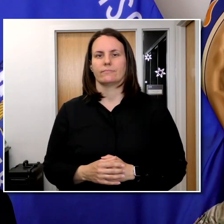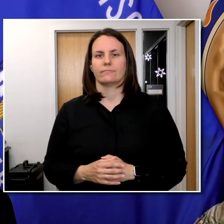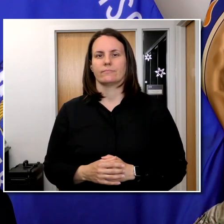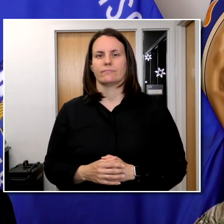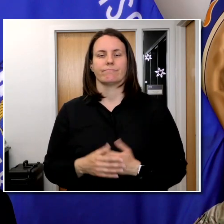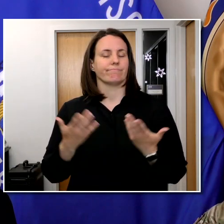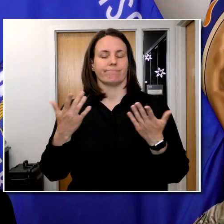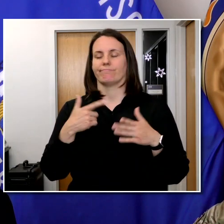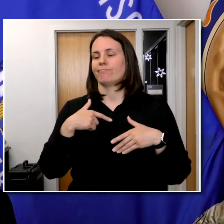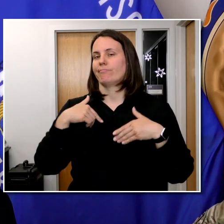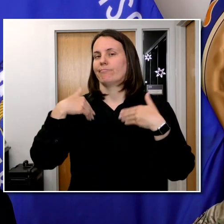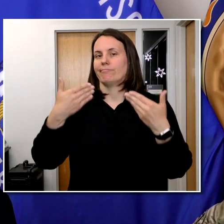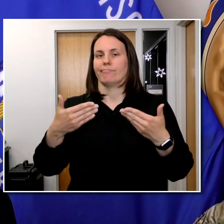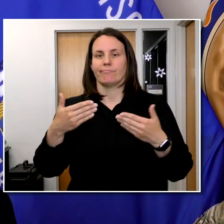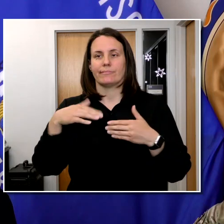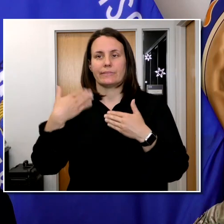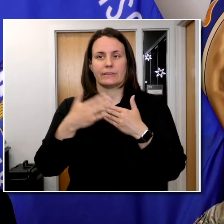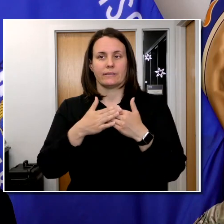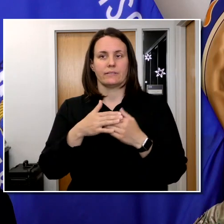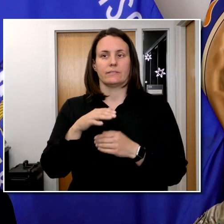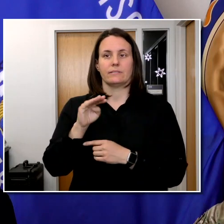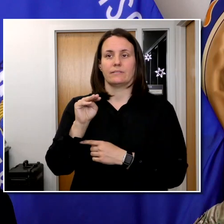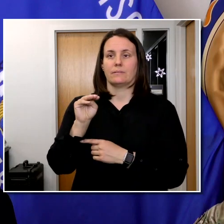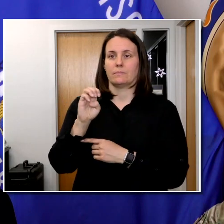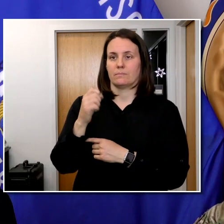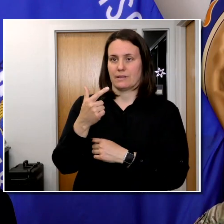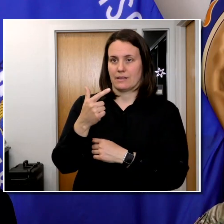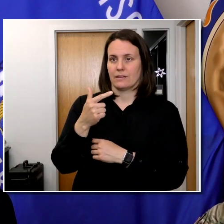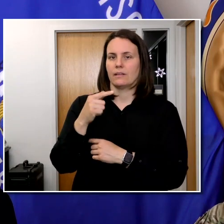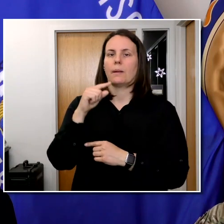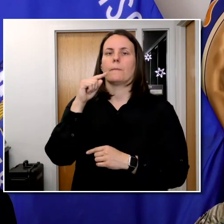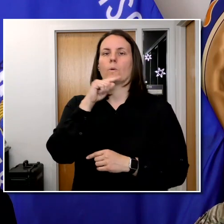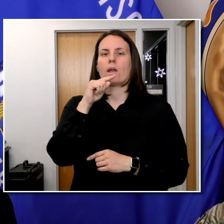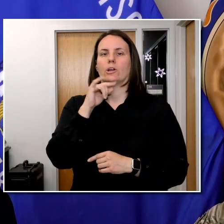We'll move next to Meg Jones with the Milwaukee Journal-Sentinel.